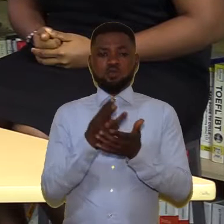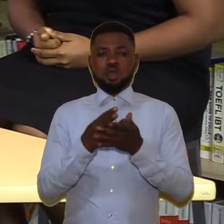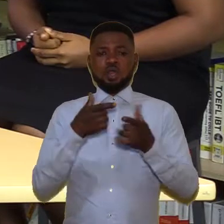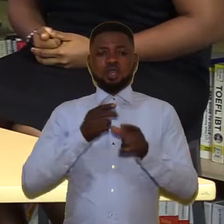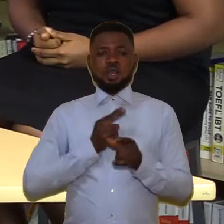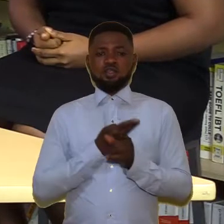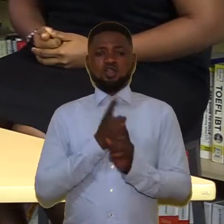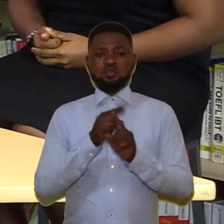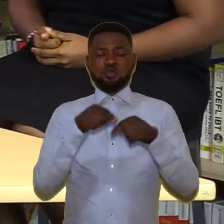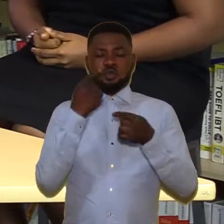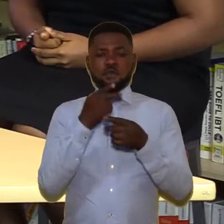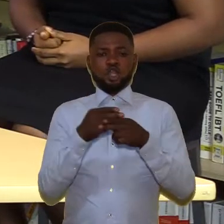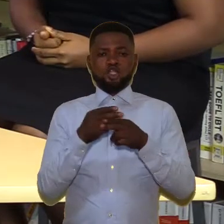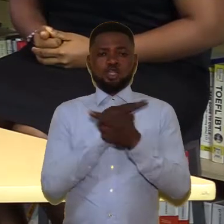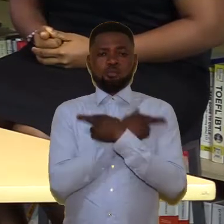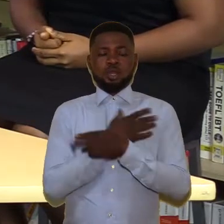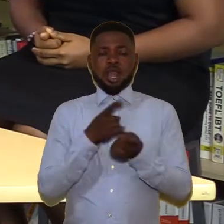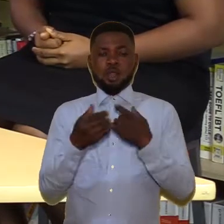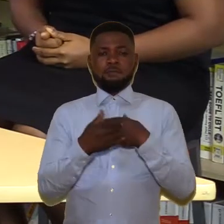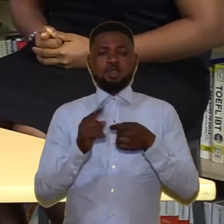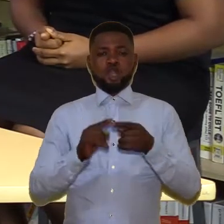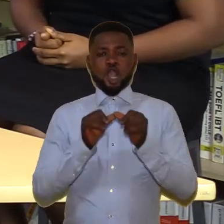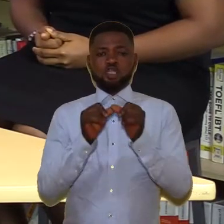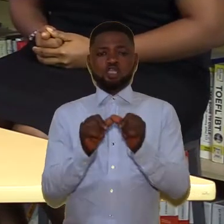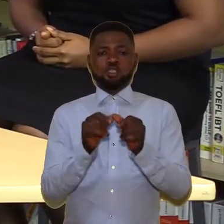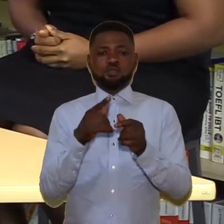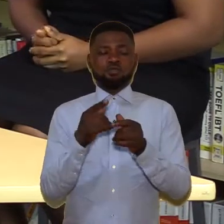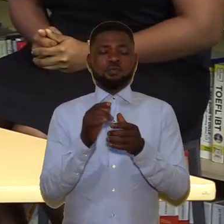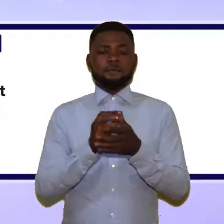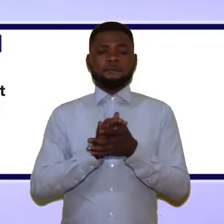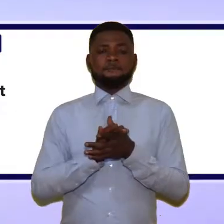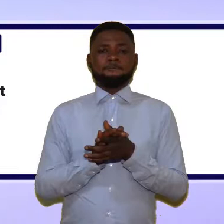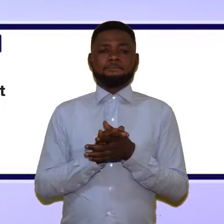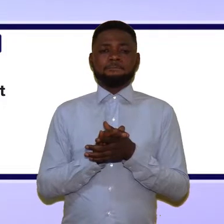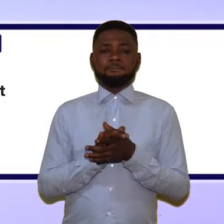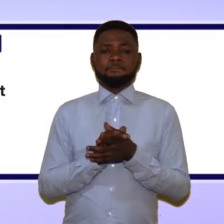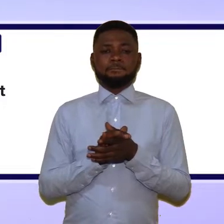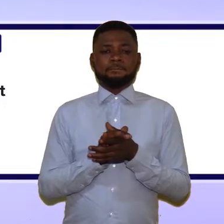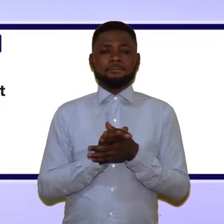Please, let's just go for a short break, and then we'll come back and continue the conversation.